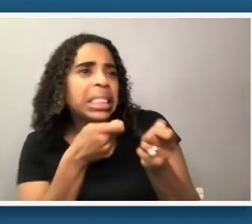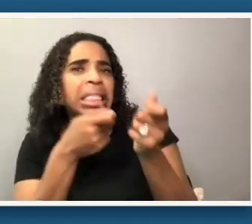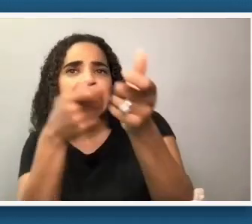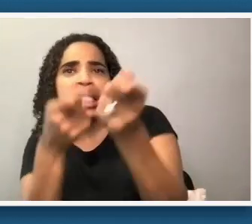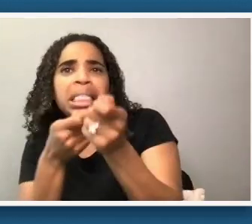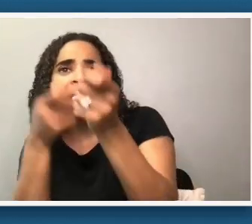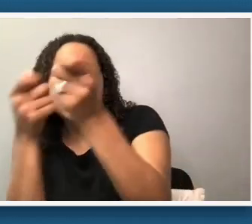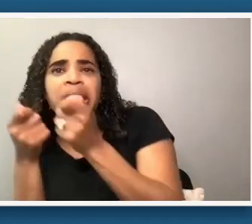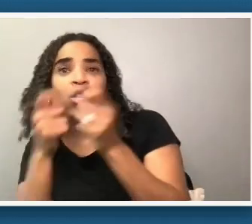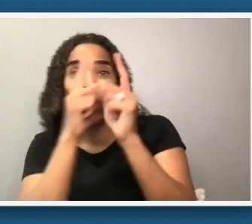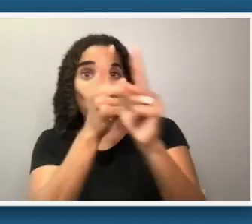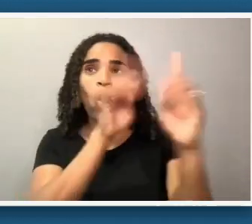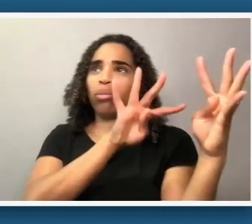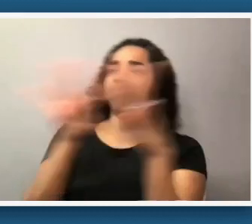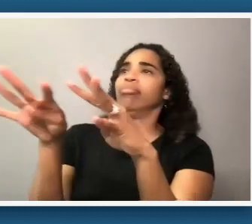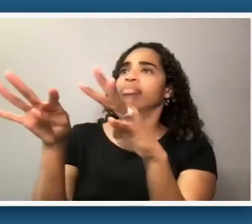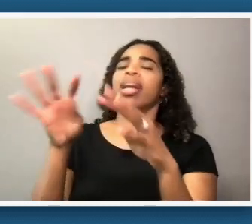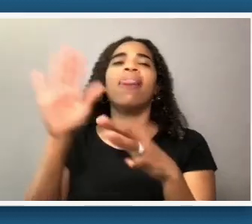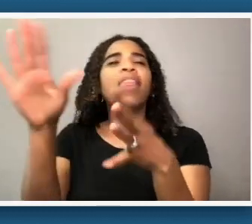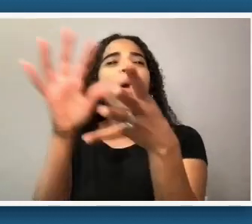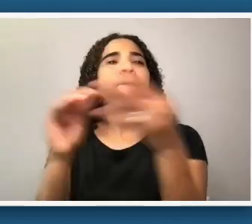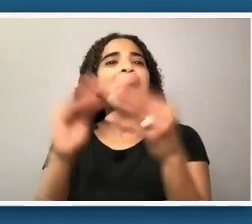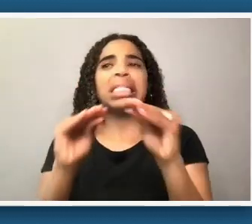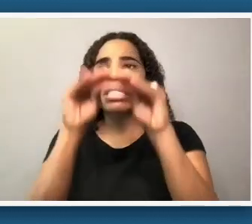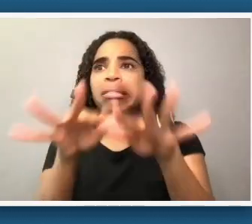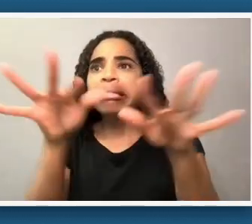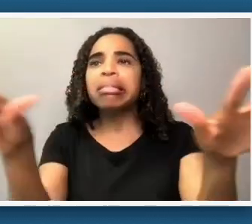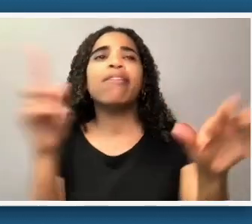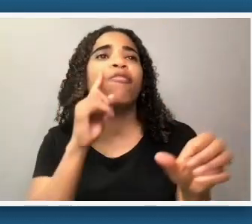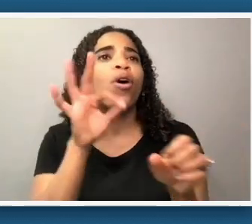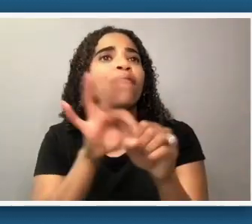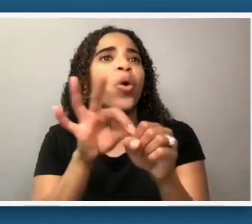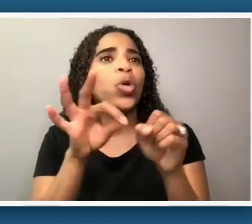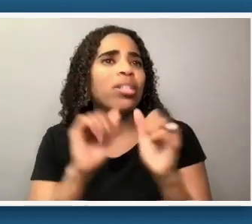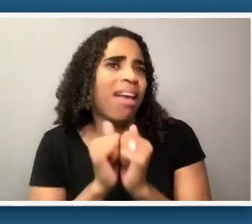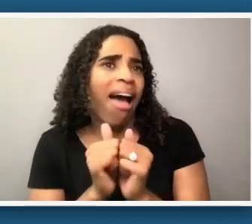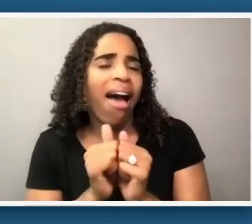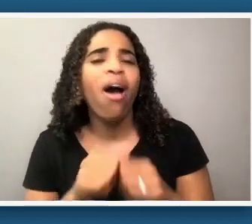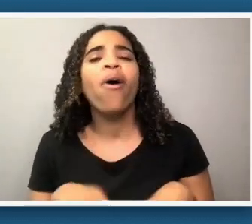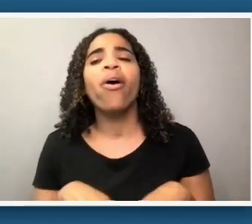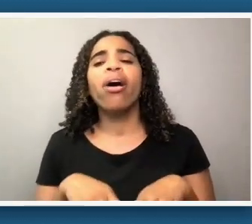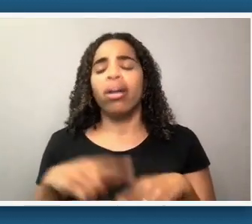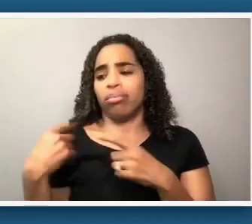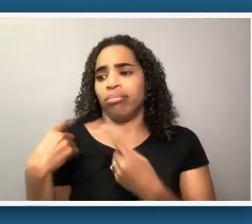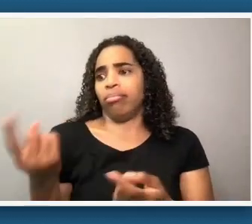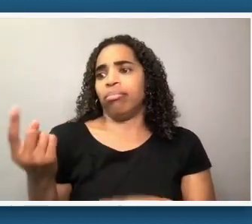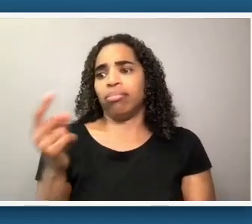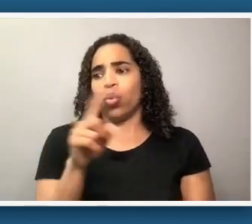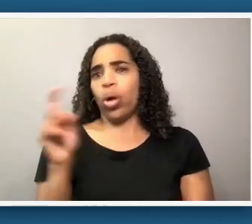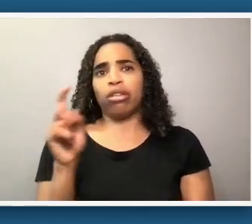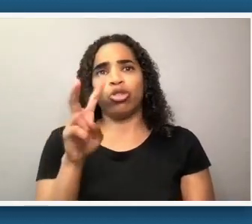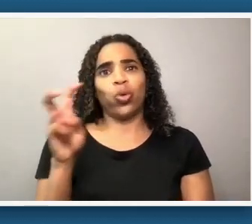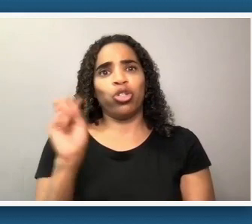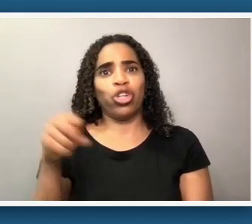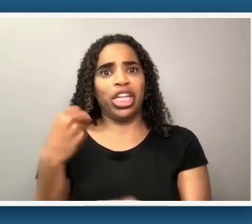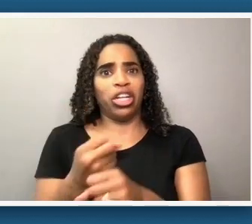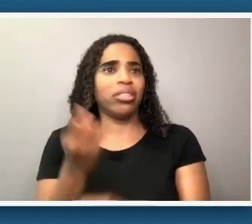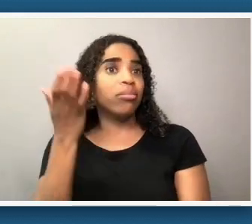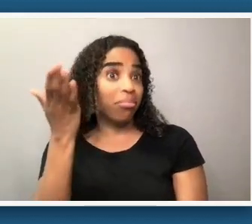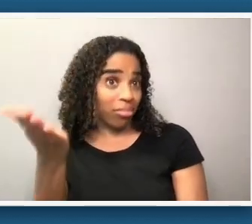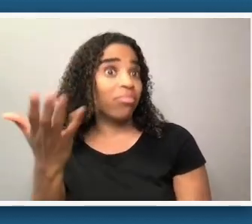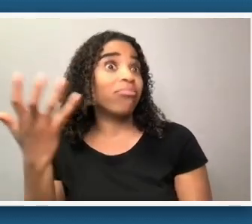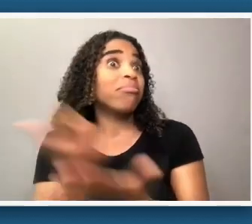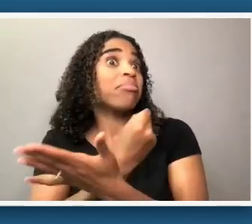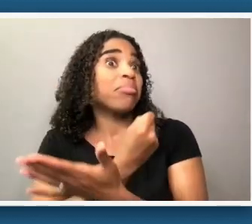got their message out to voters, over the last hundreds of years. So that's been useful for